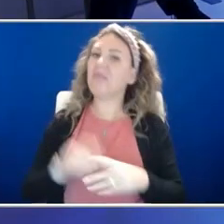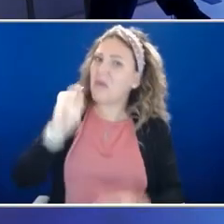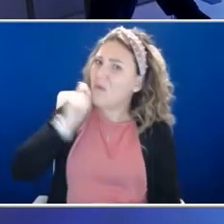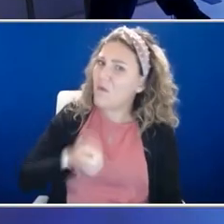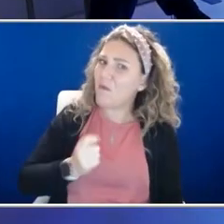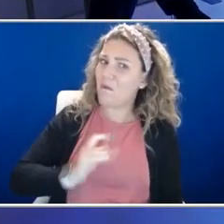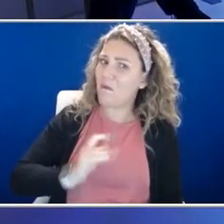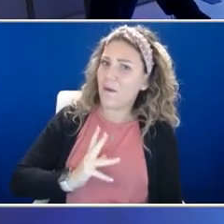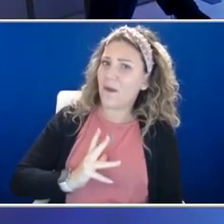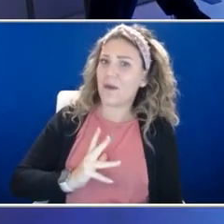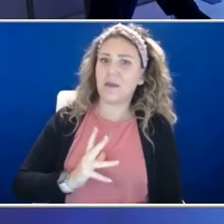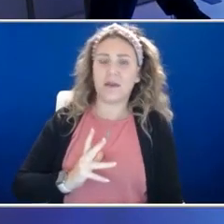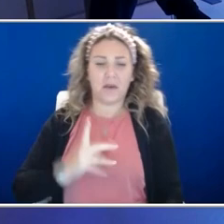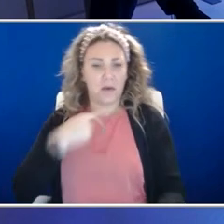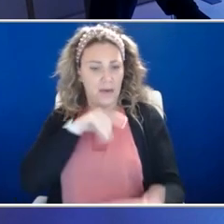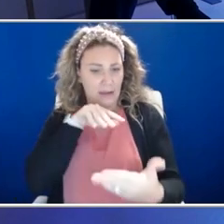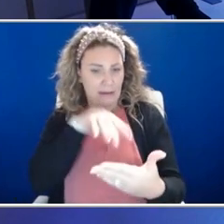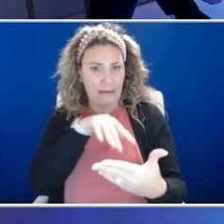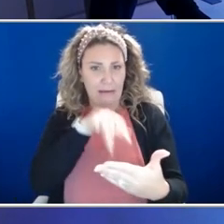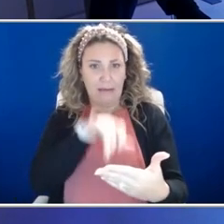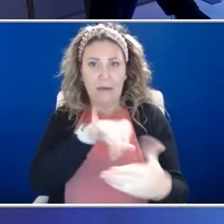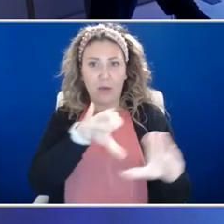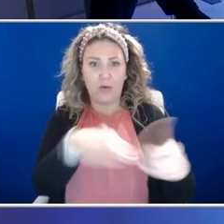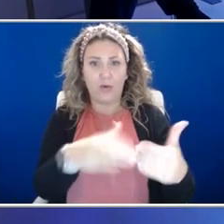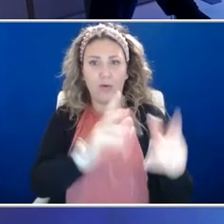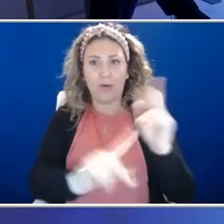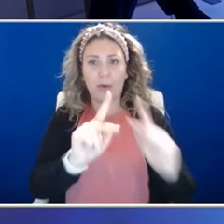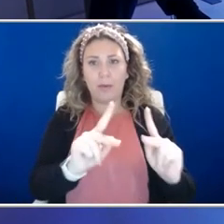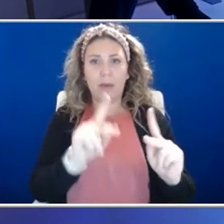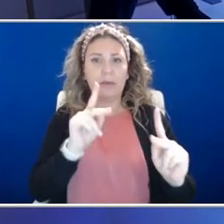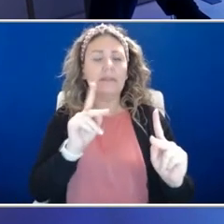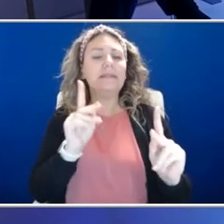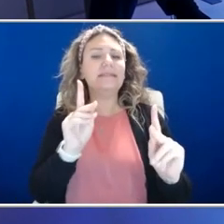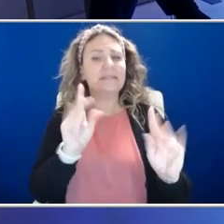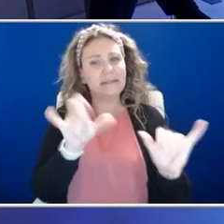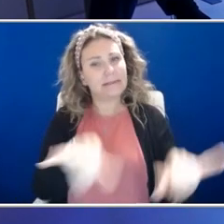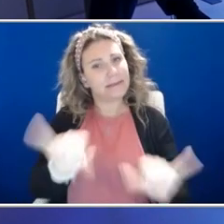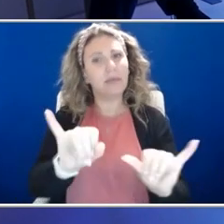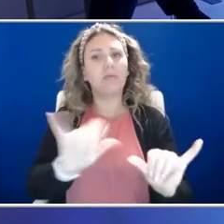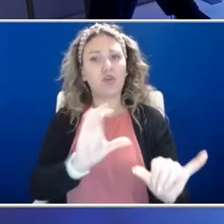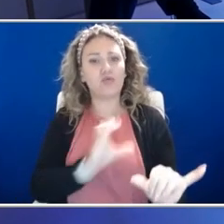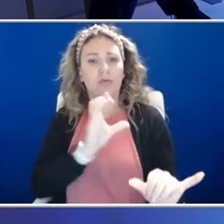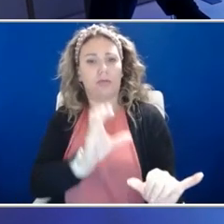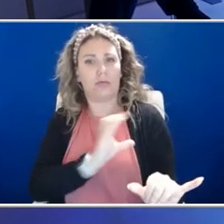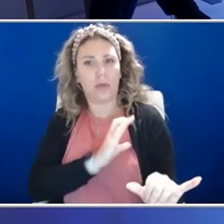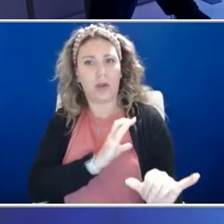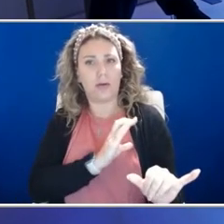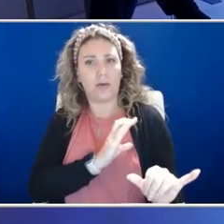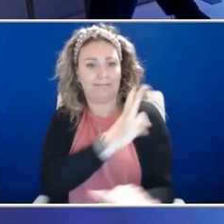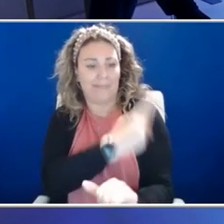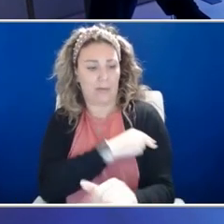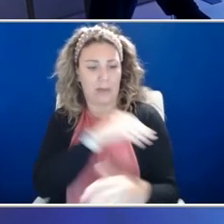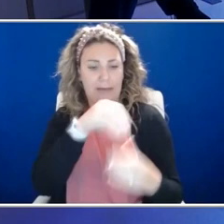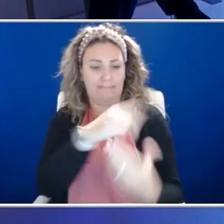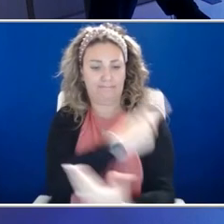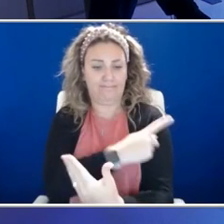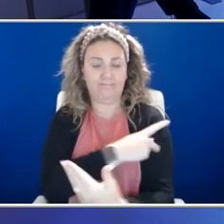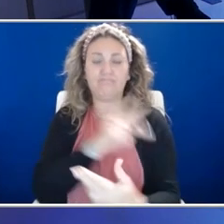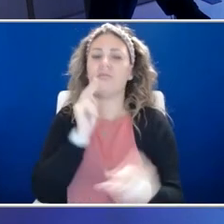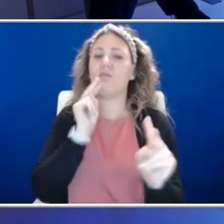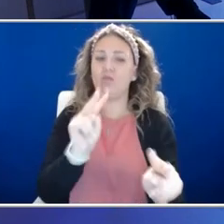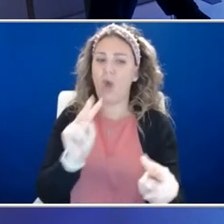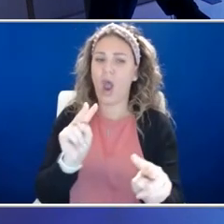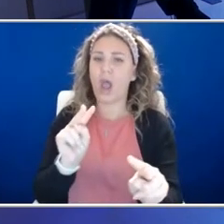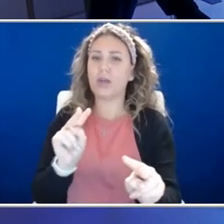says, we're studying this group of folks with some similar characteristics. In this case, they were hospitalized inpatients, and we're gonna watch them over time. There'll be